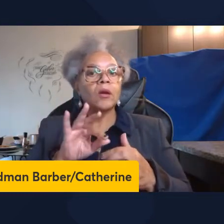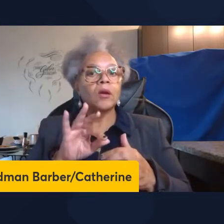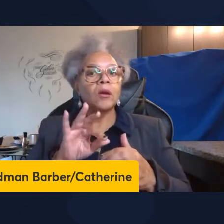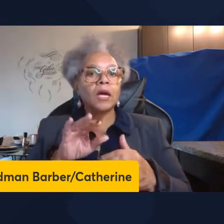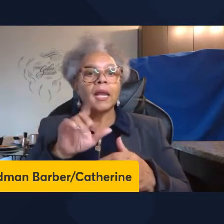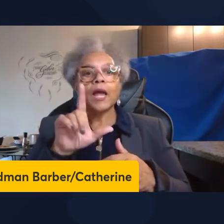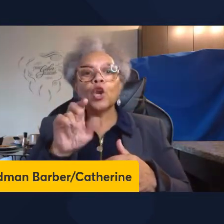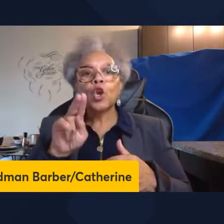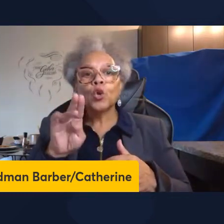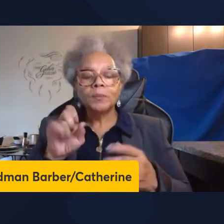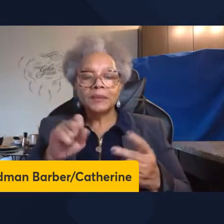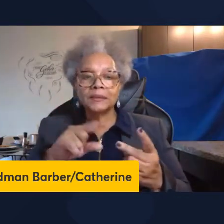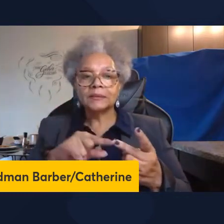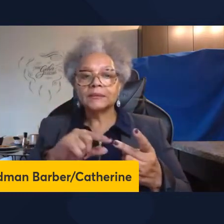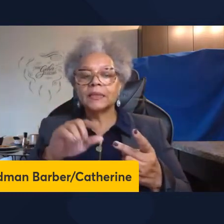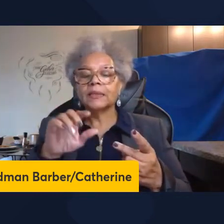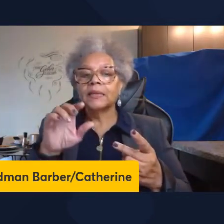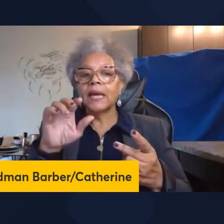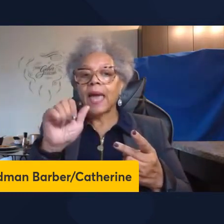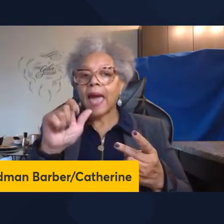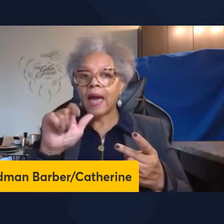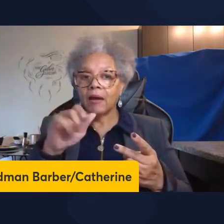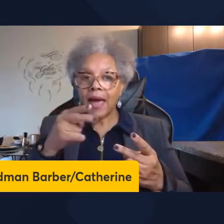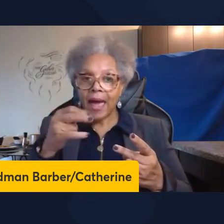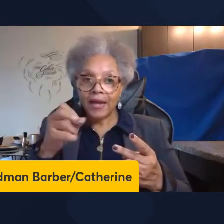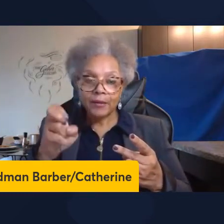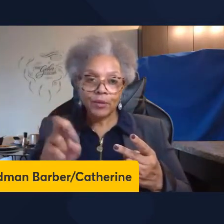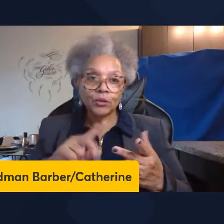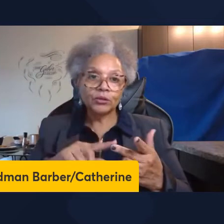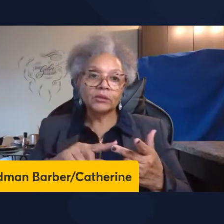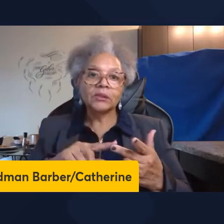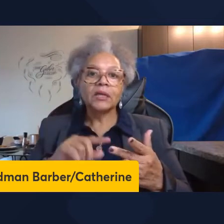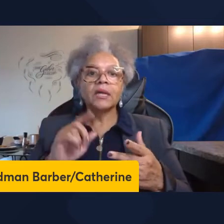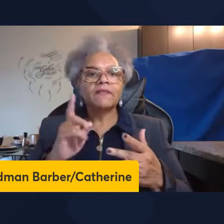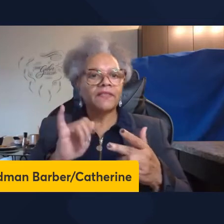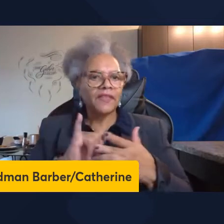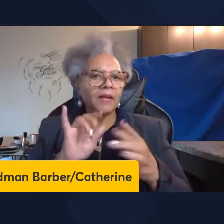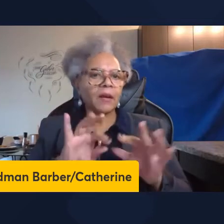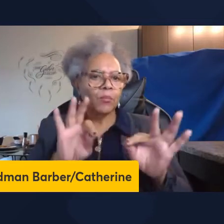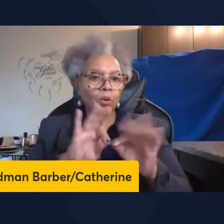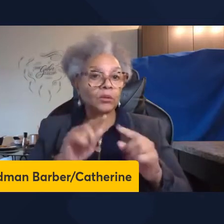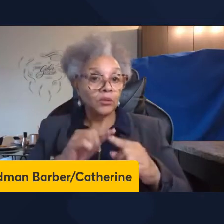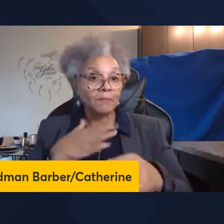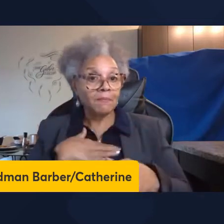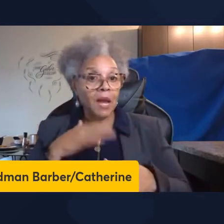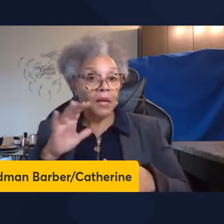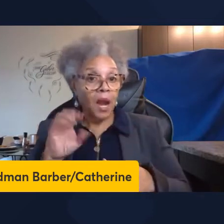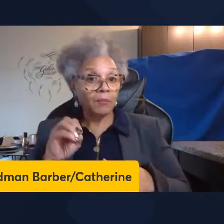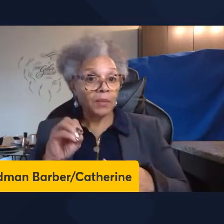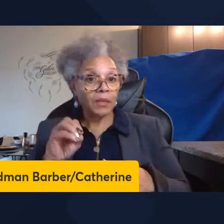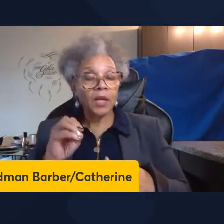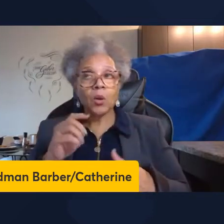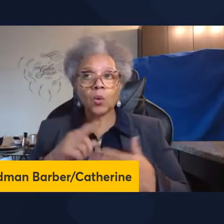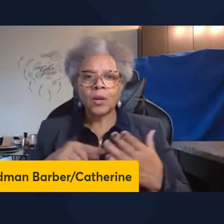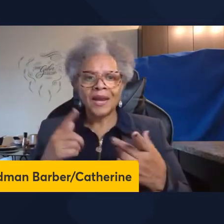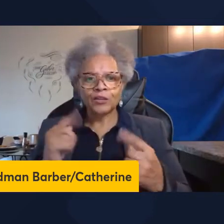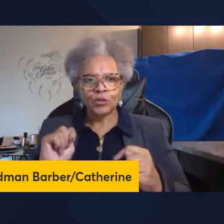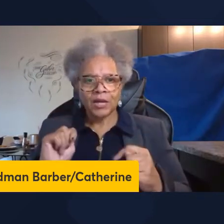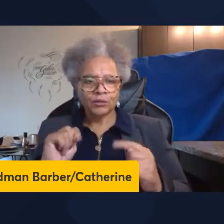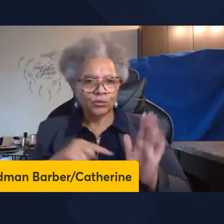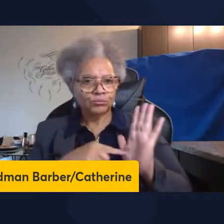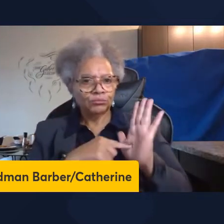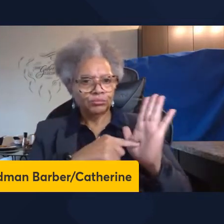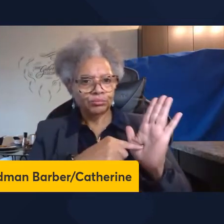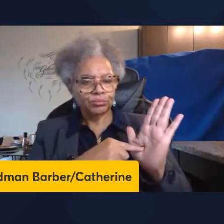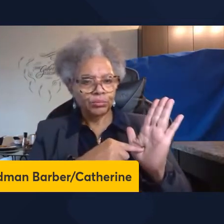lupus, Alzheimer's, many of the disorders that are important for my company. And one thing I tried to convey is there's